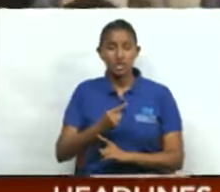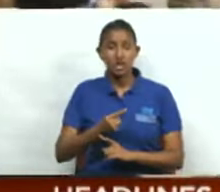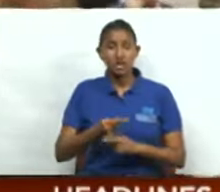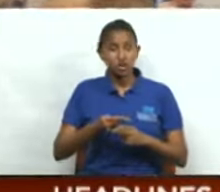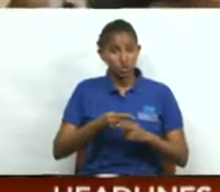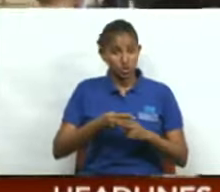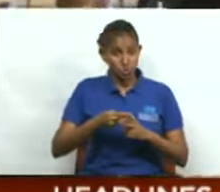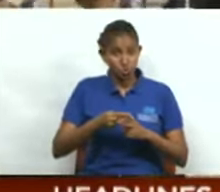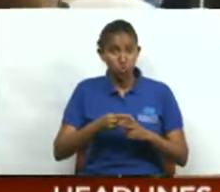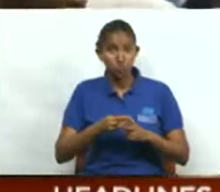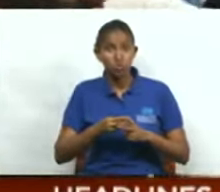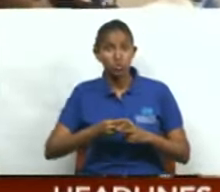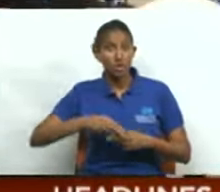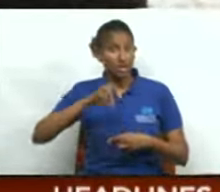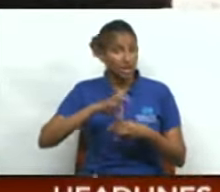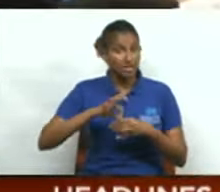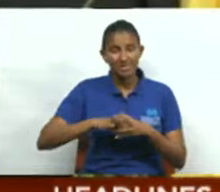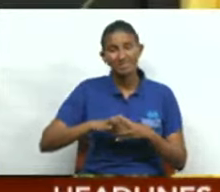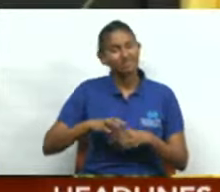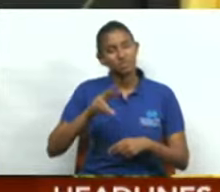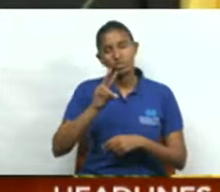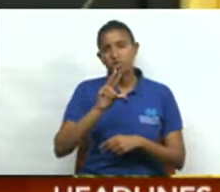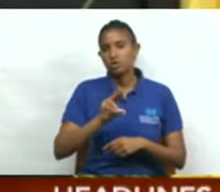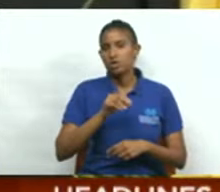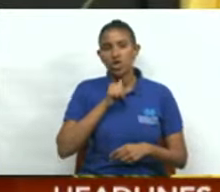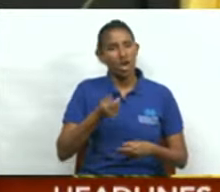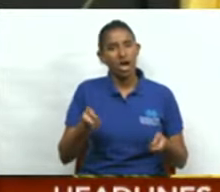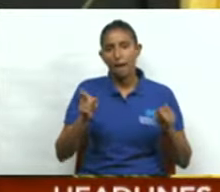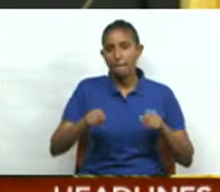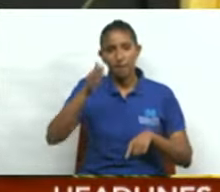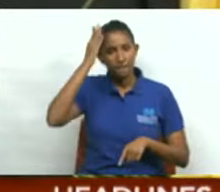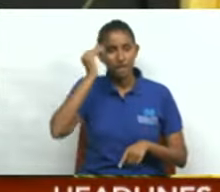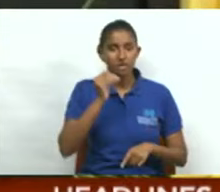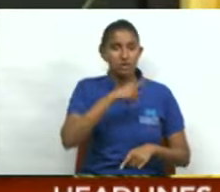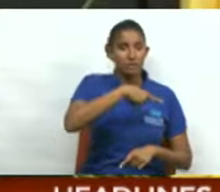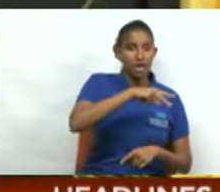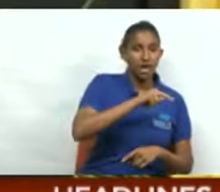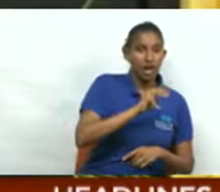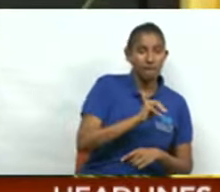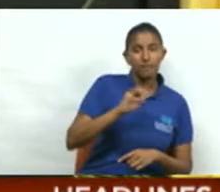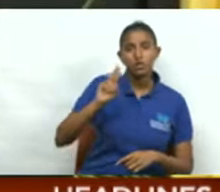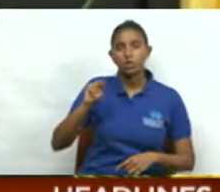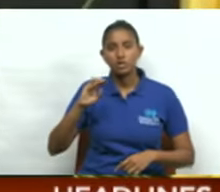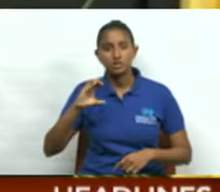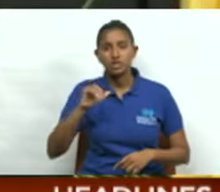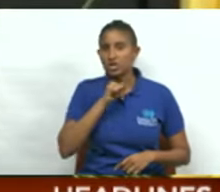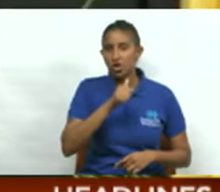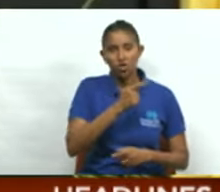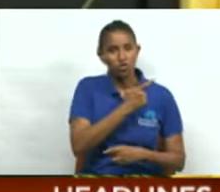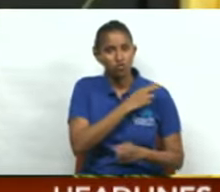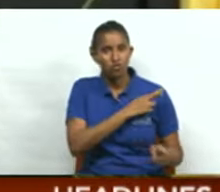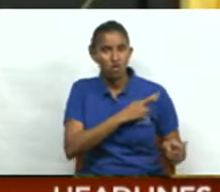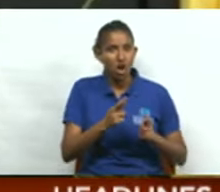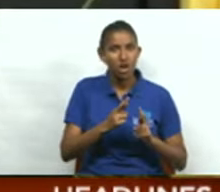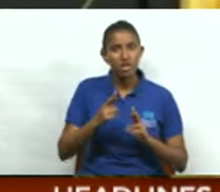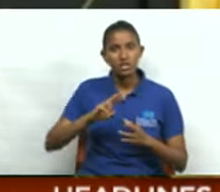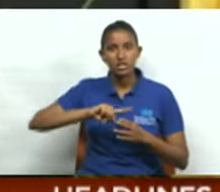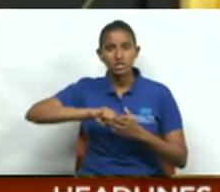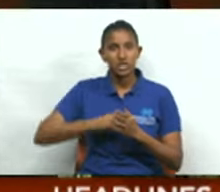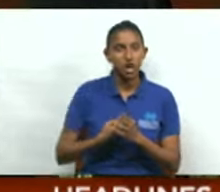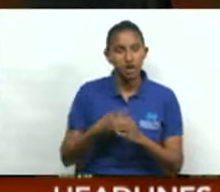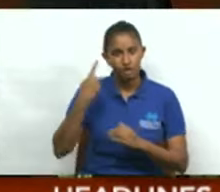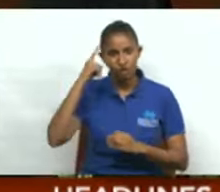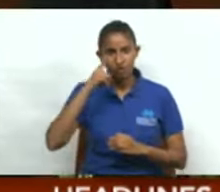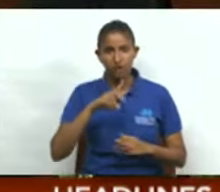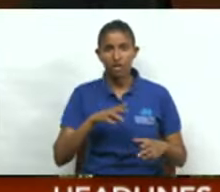of the question because neither the government nor the opposition is prepared to go to the polls. And if the election bell is rung before